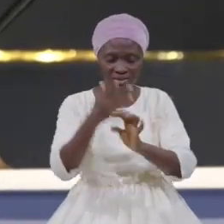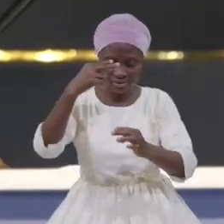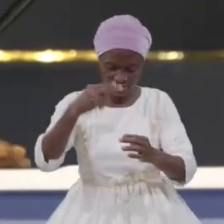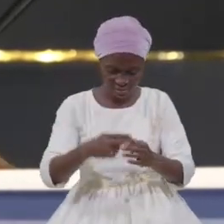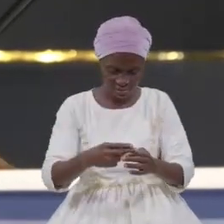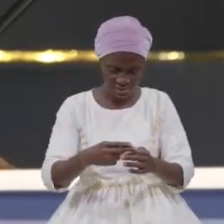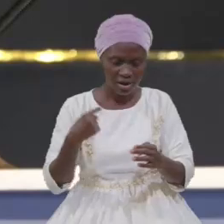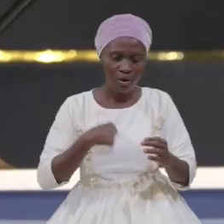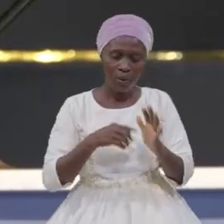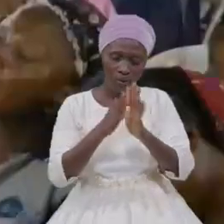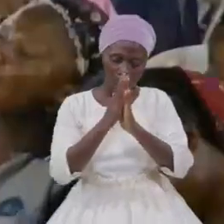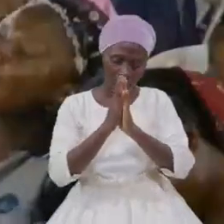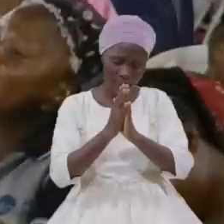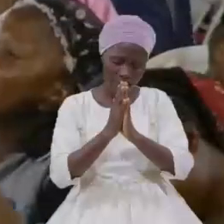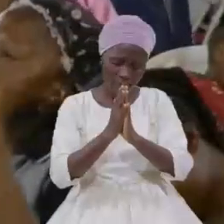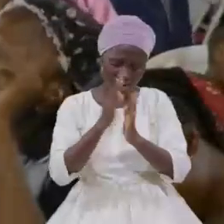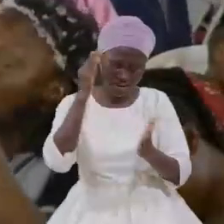we pray.